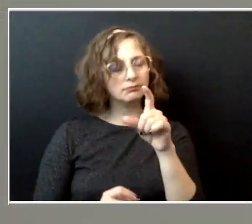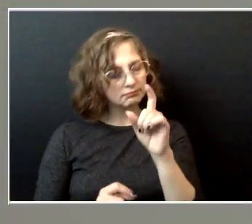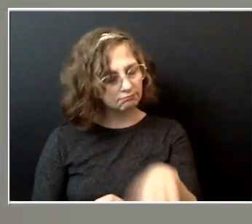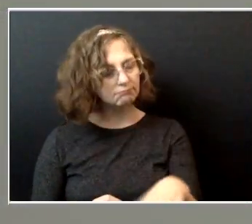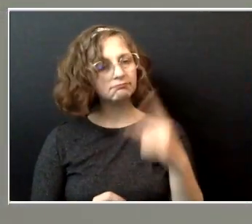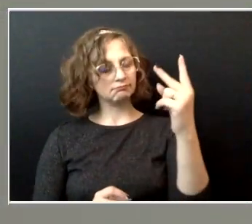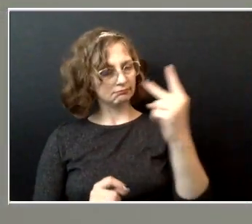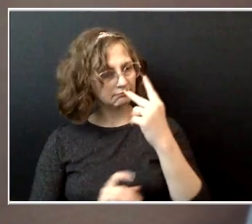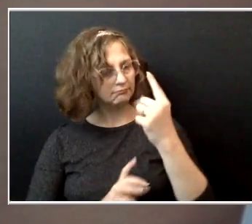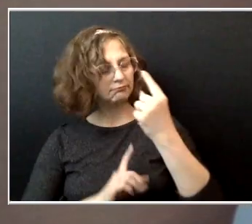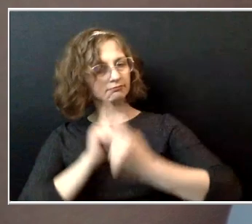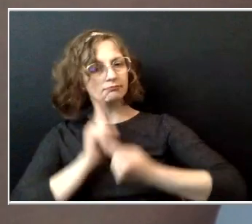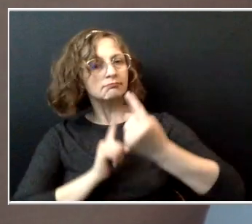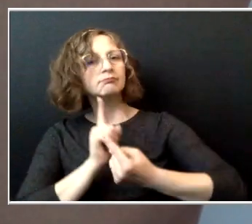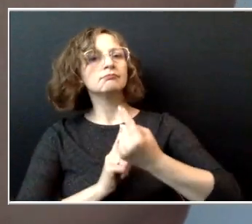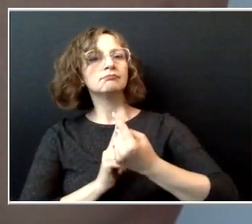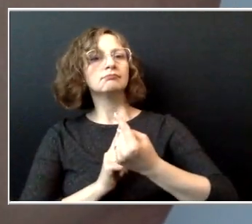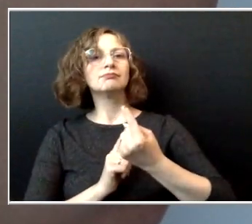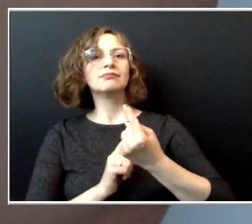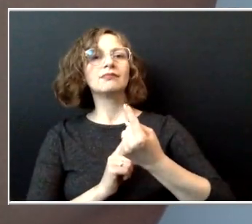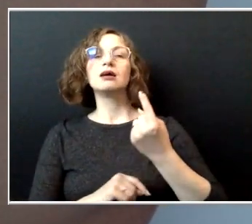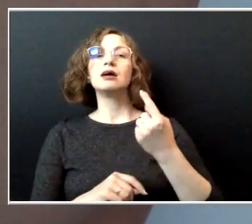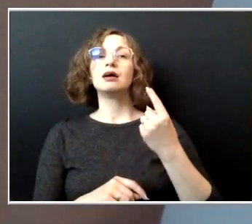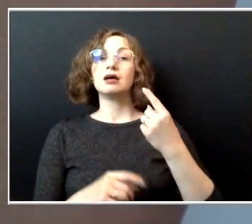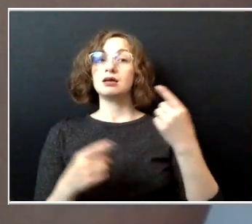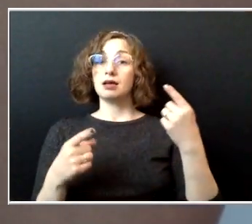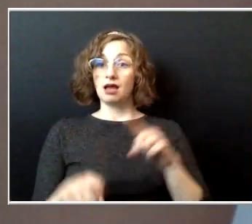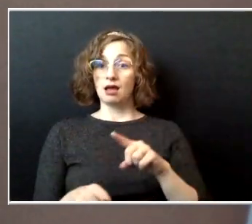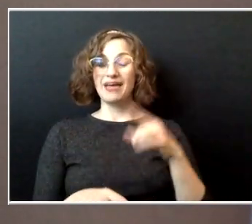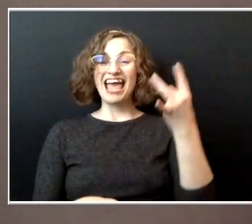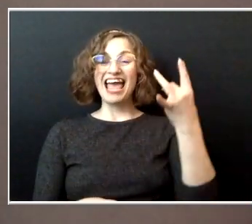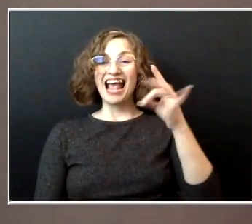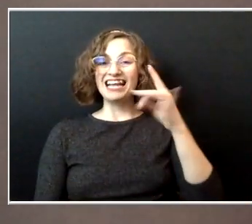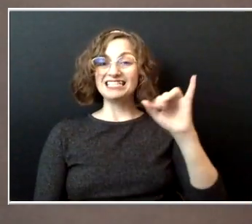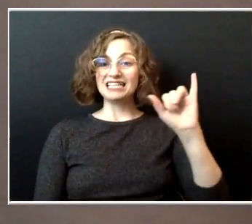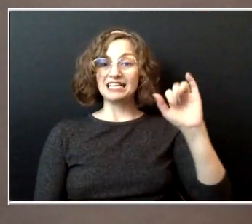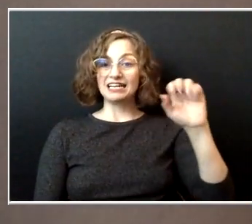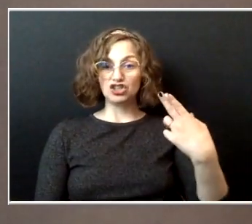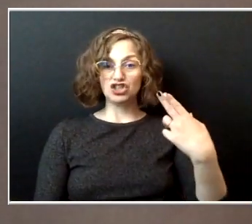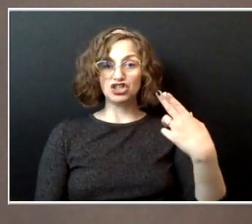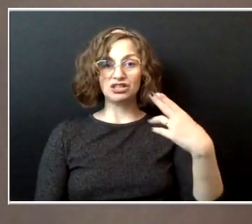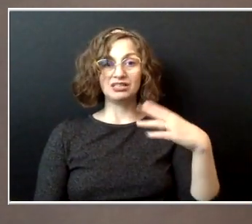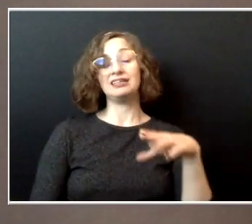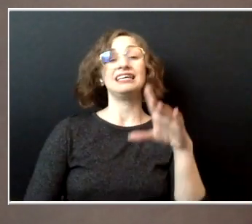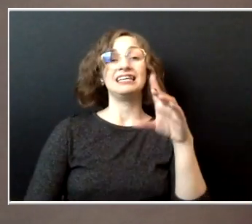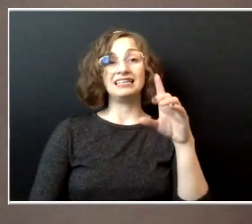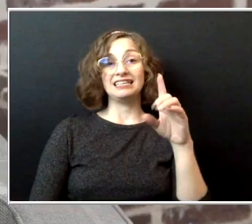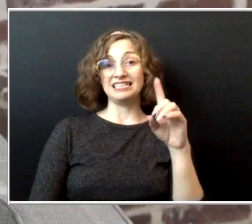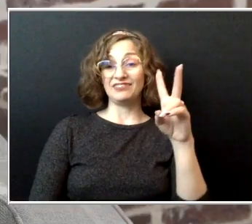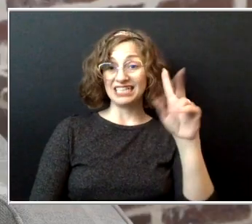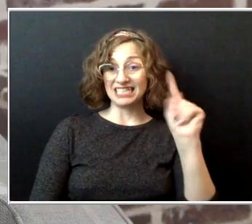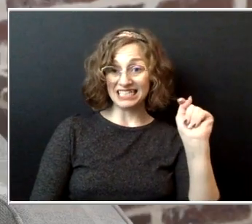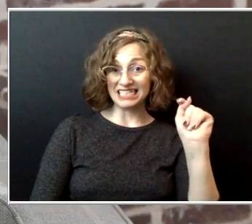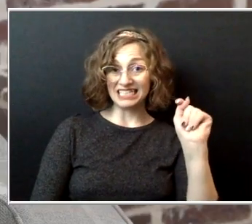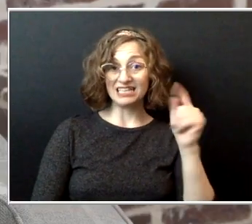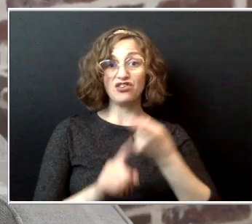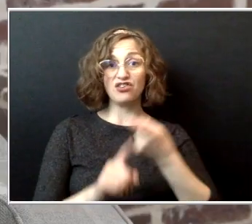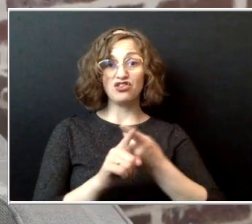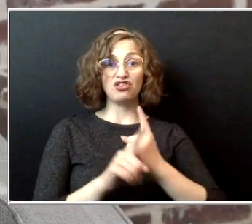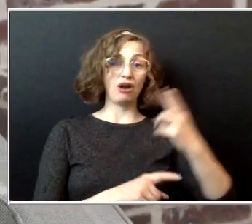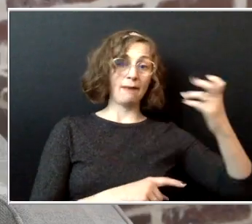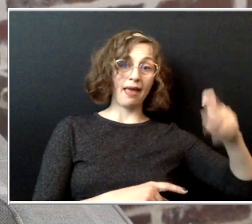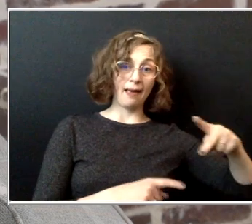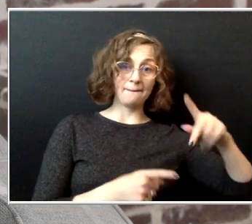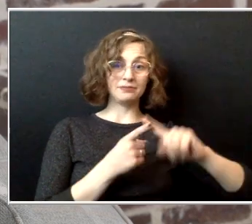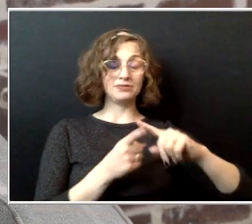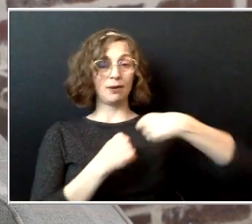I had an 18-inch deep vein thrombosis in my left leg from my hip to my knee, almost fully blocked. Nurses that had worked for the